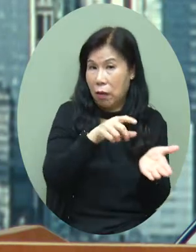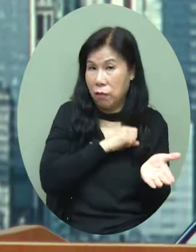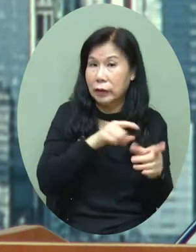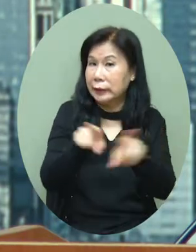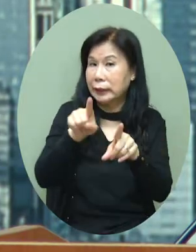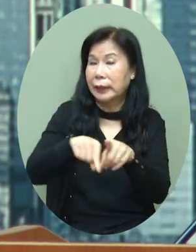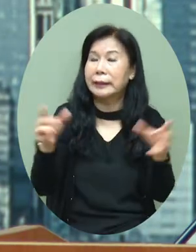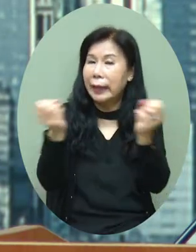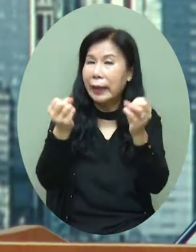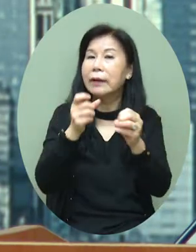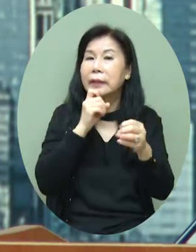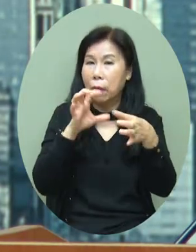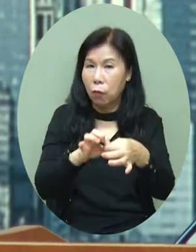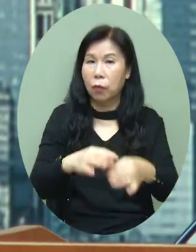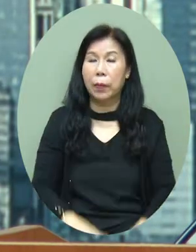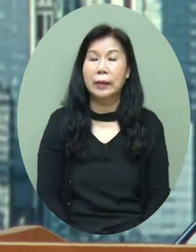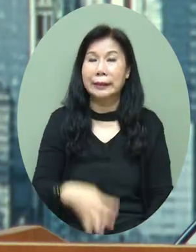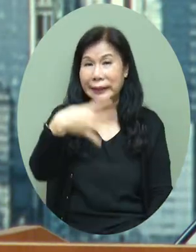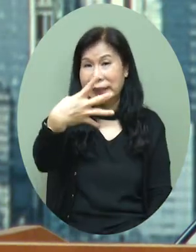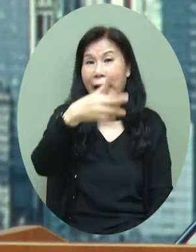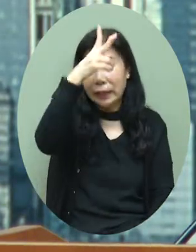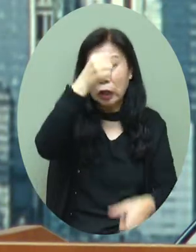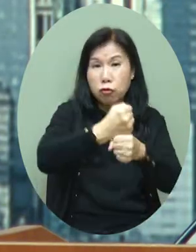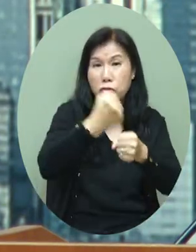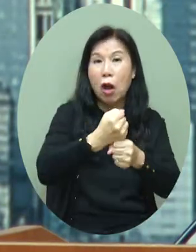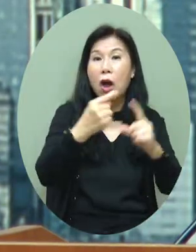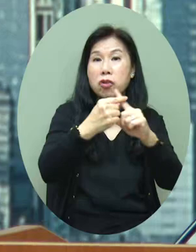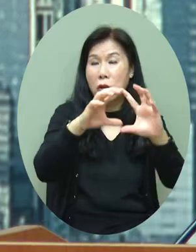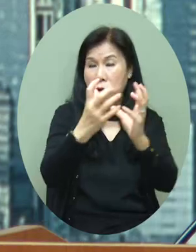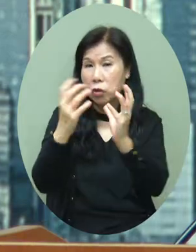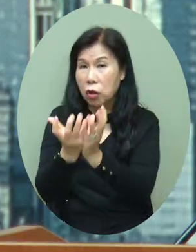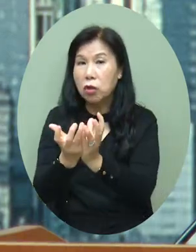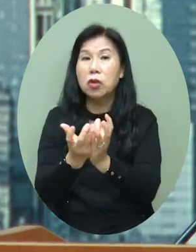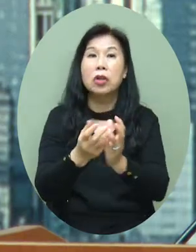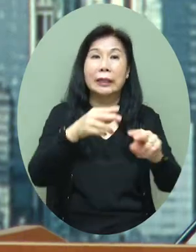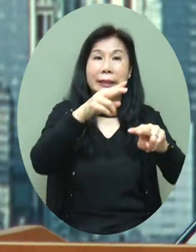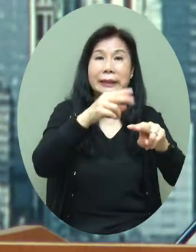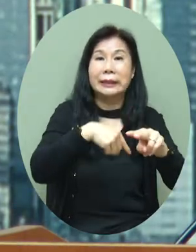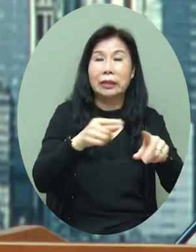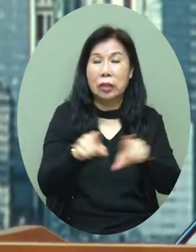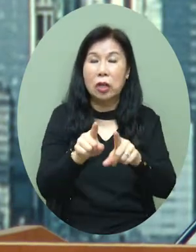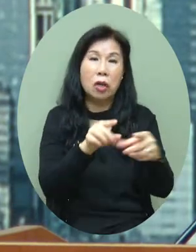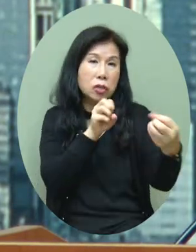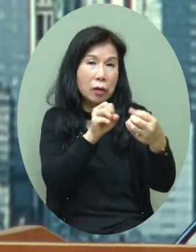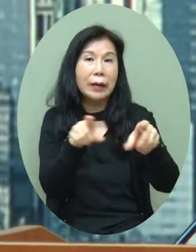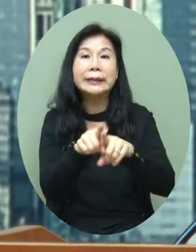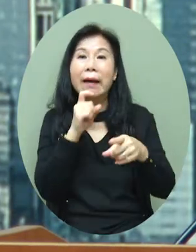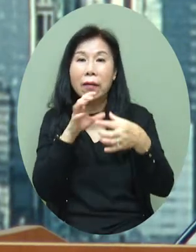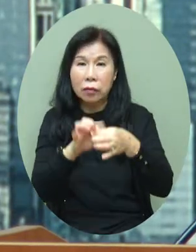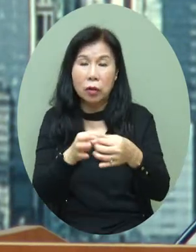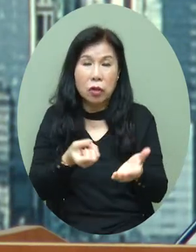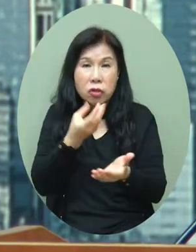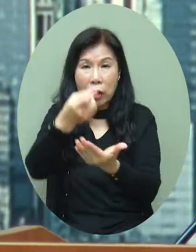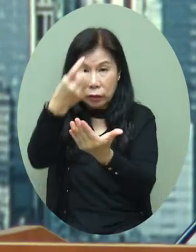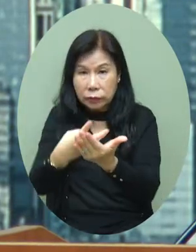the pay for civil servants in the upper, middle, and lower salary bands and directorate be increased at the